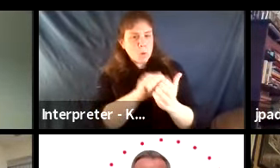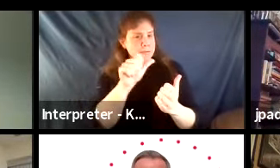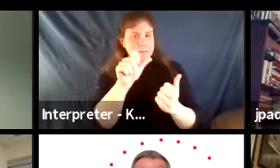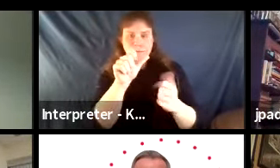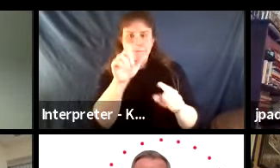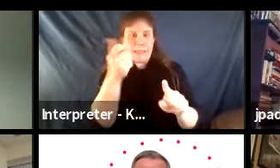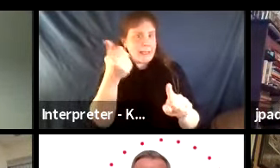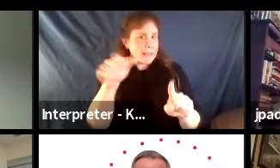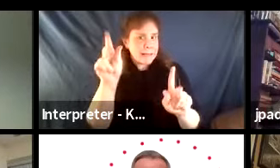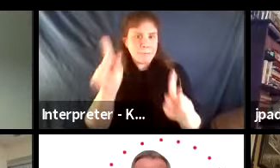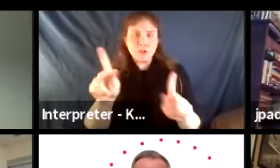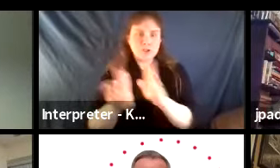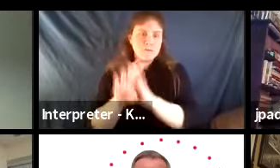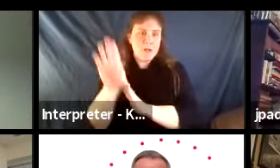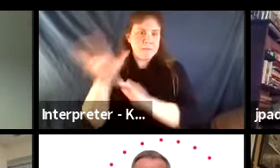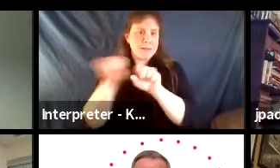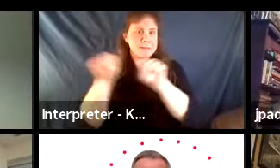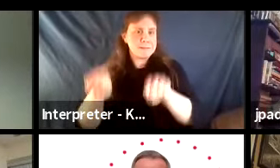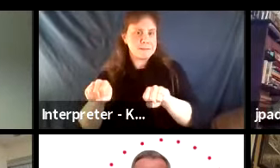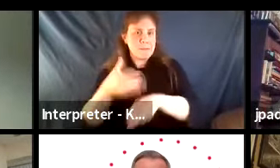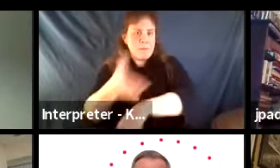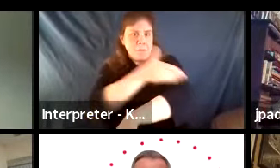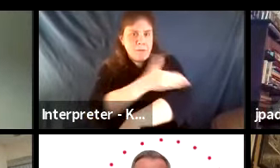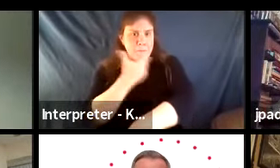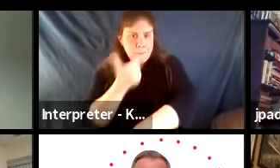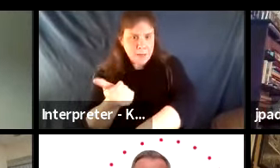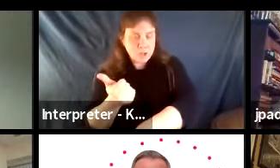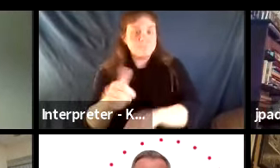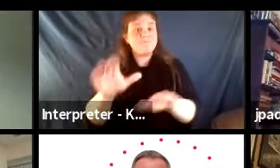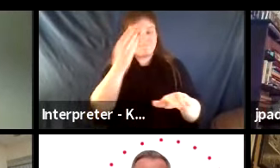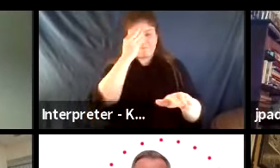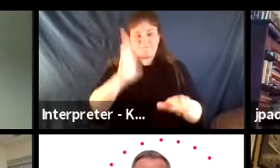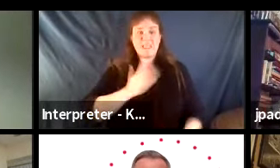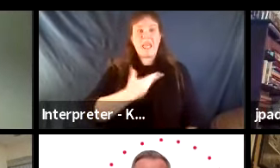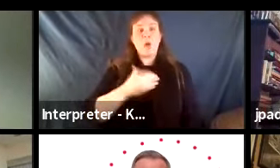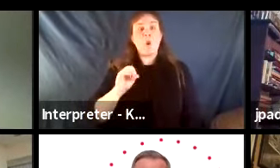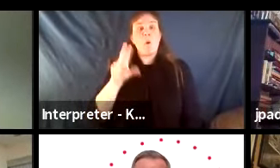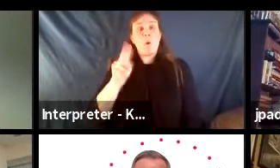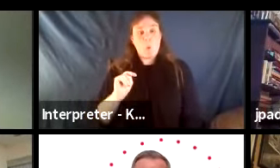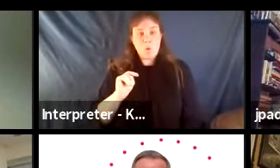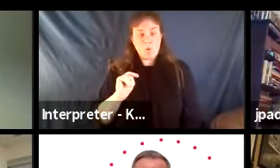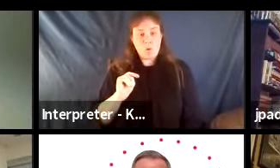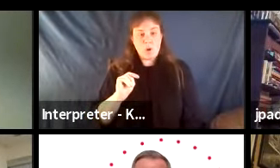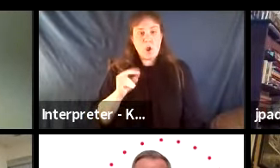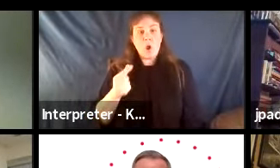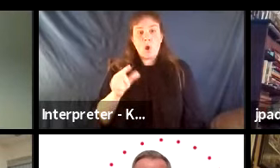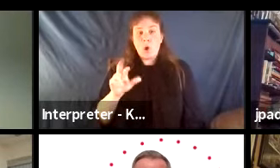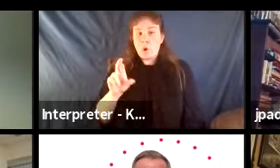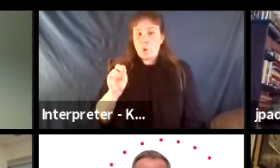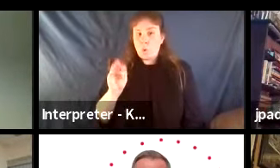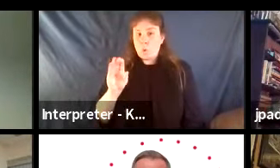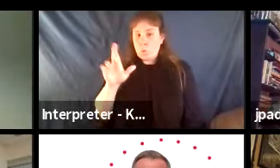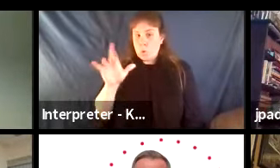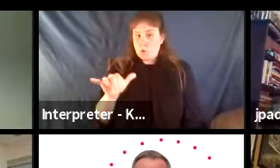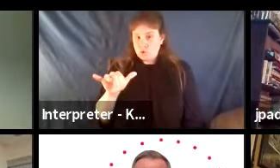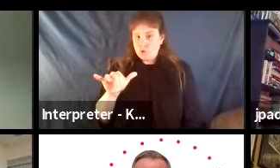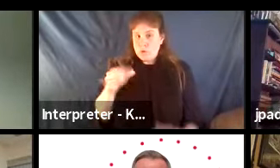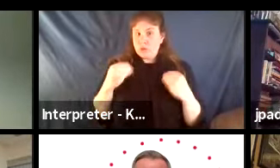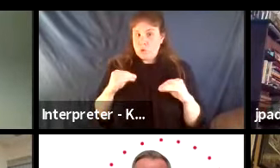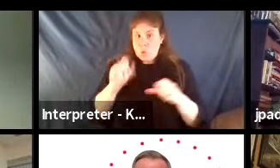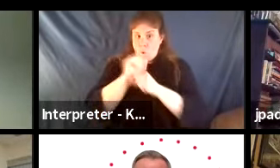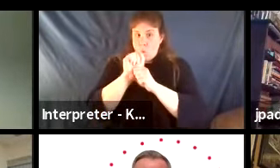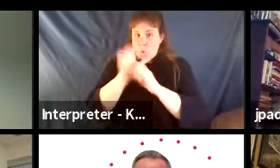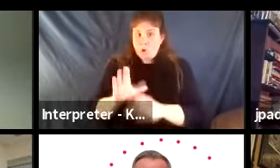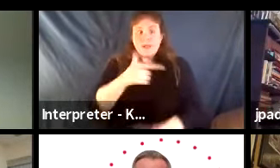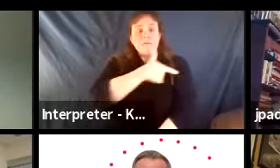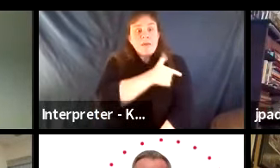But vaccinating our own grocery workers in our own pharmacies makes a lot of sense to me. They don't have